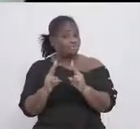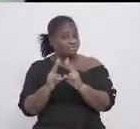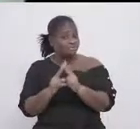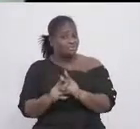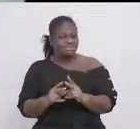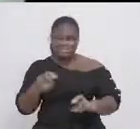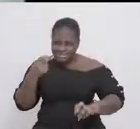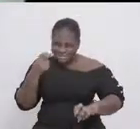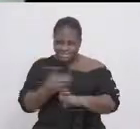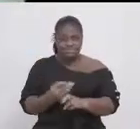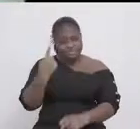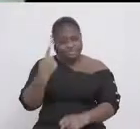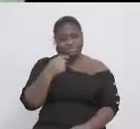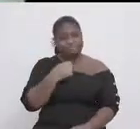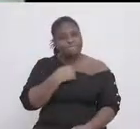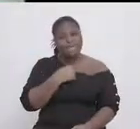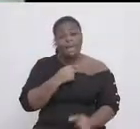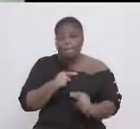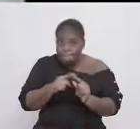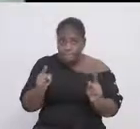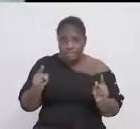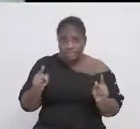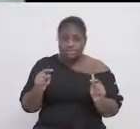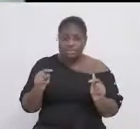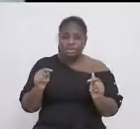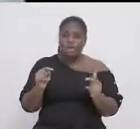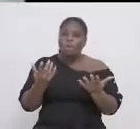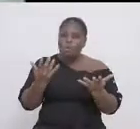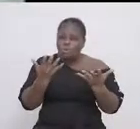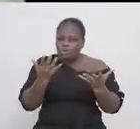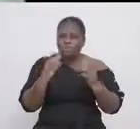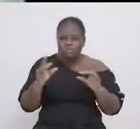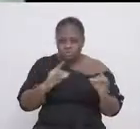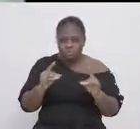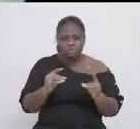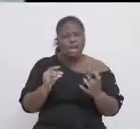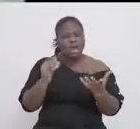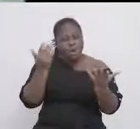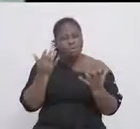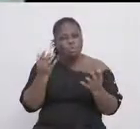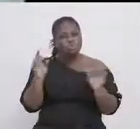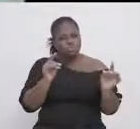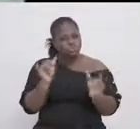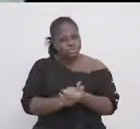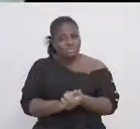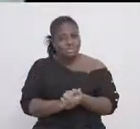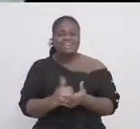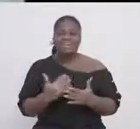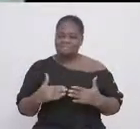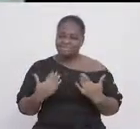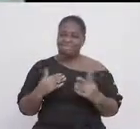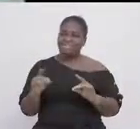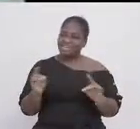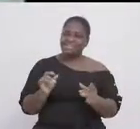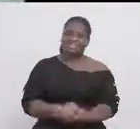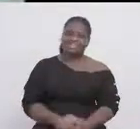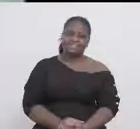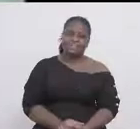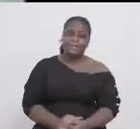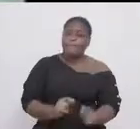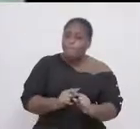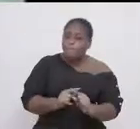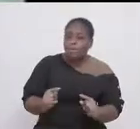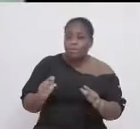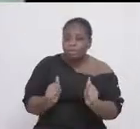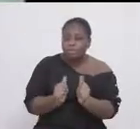a tough journey for me, but I was so determined that, look, I'm going to do this, and I'm happy that I did it. And so, but